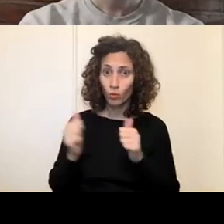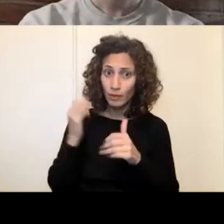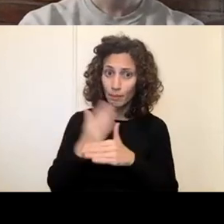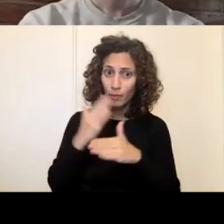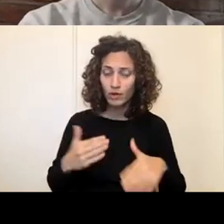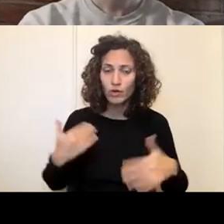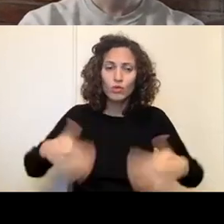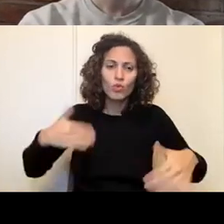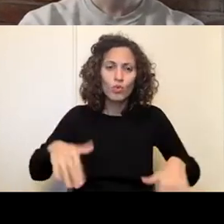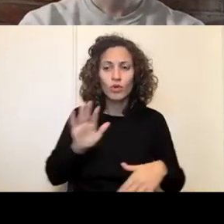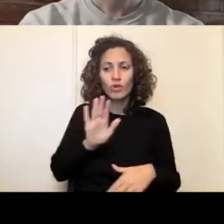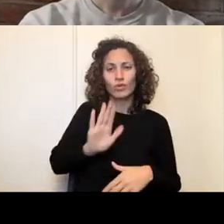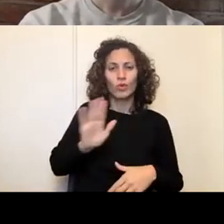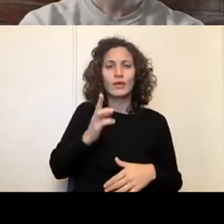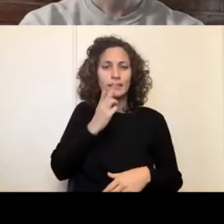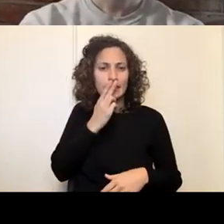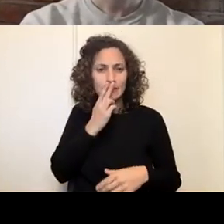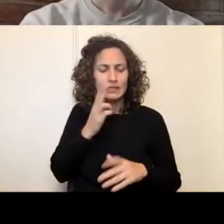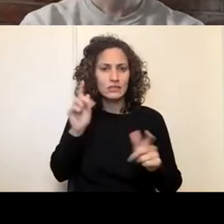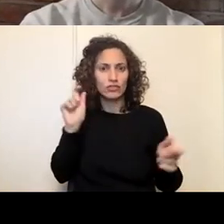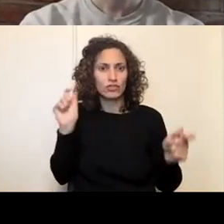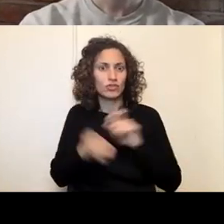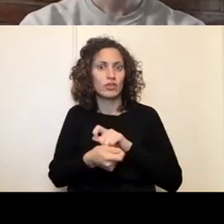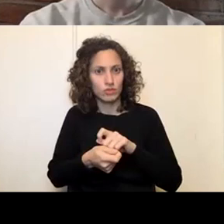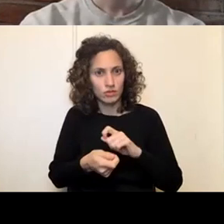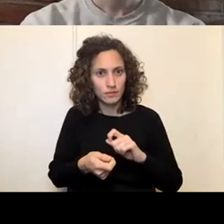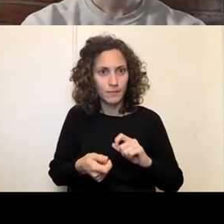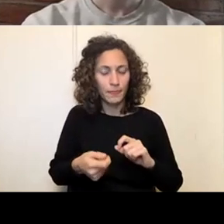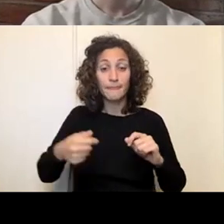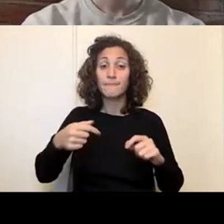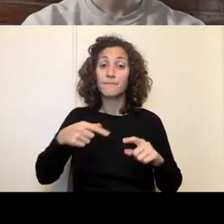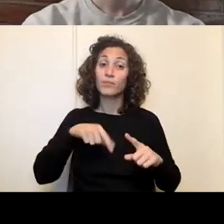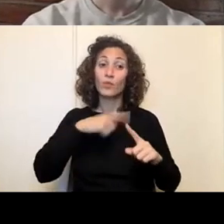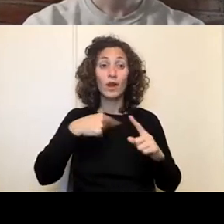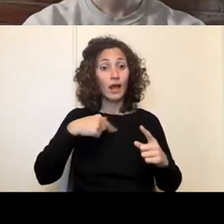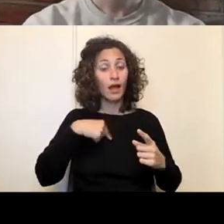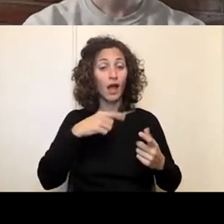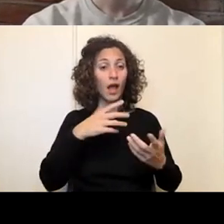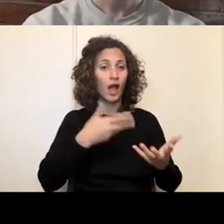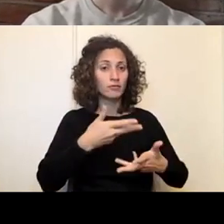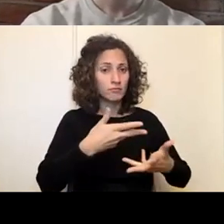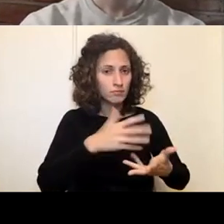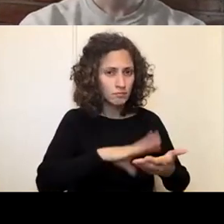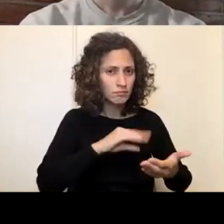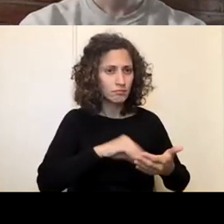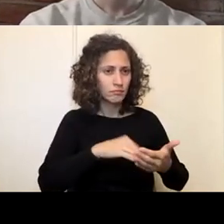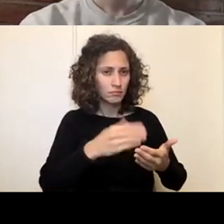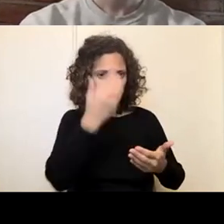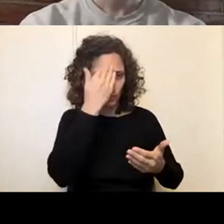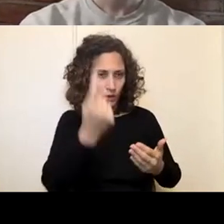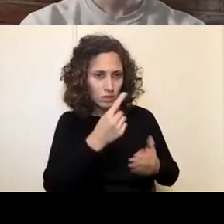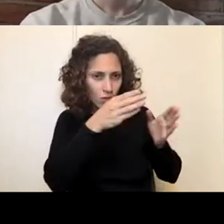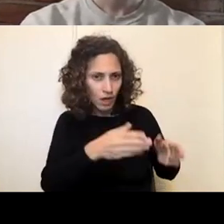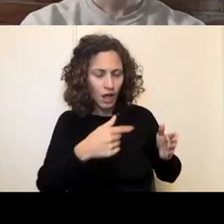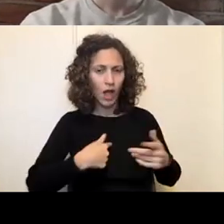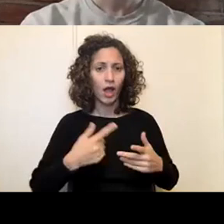them changes. So when I get to know someone, I'm really upfront about my disabilities, including my current